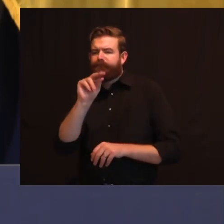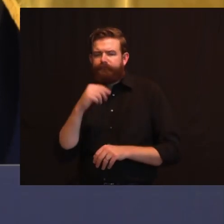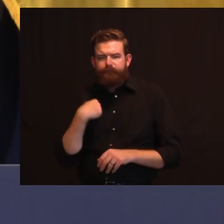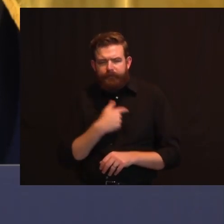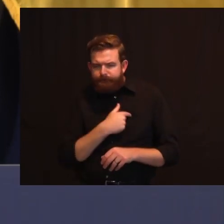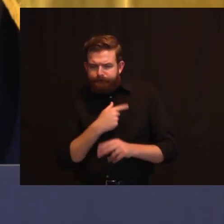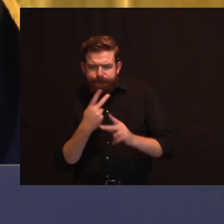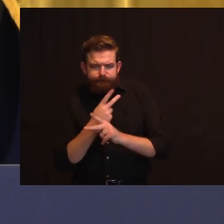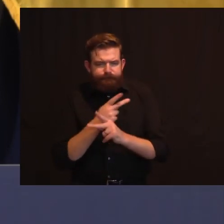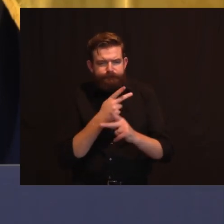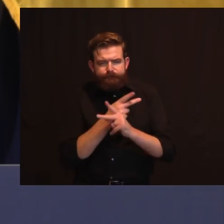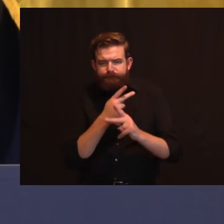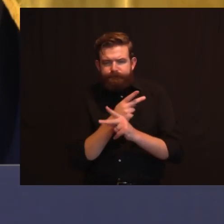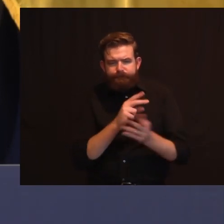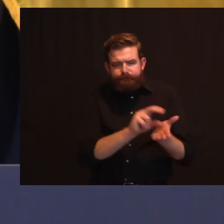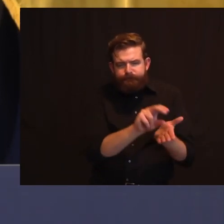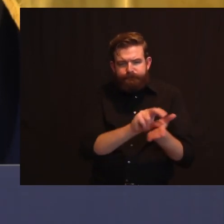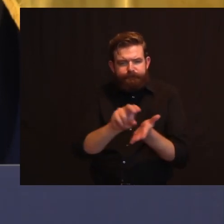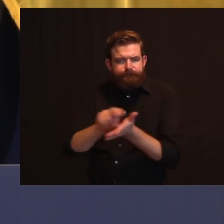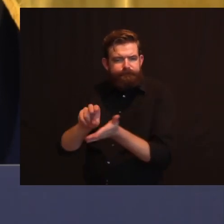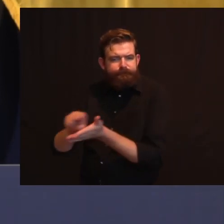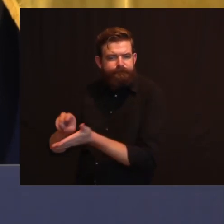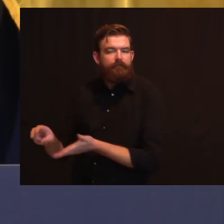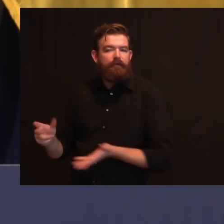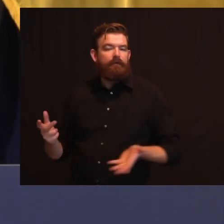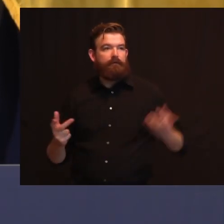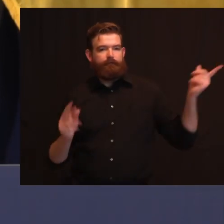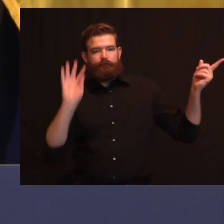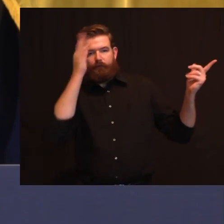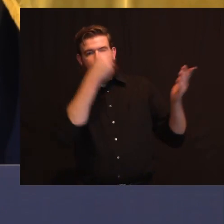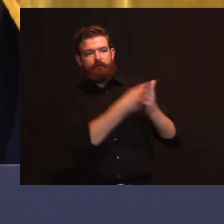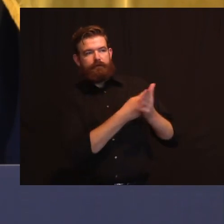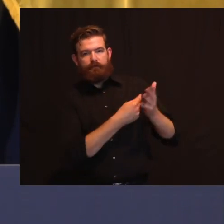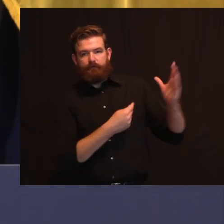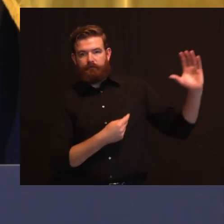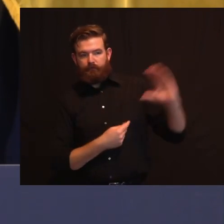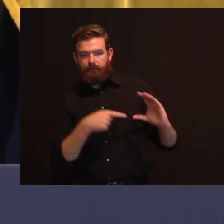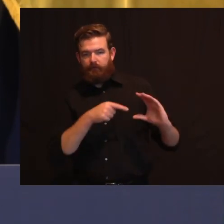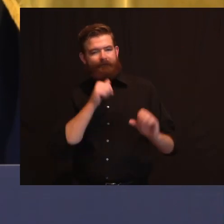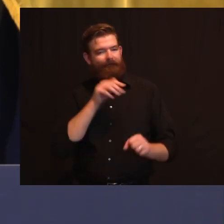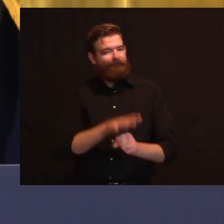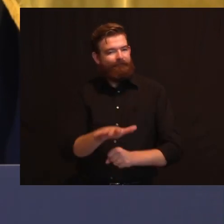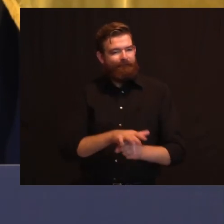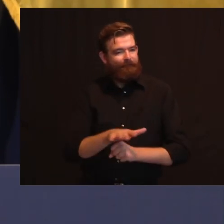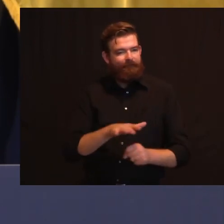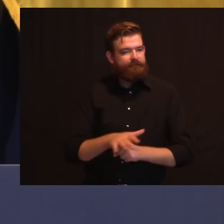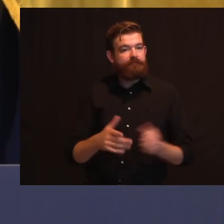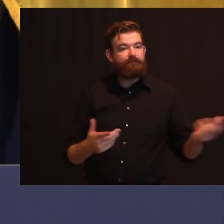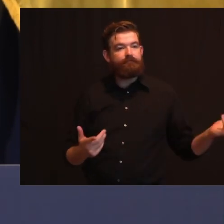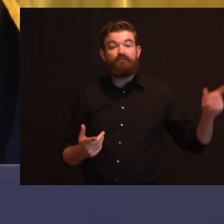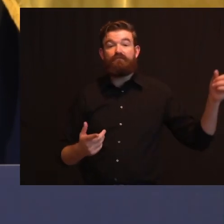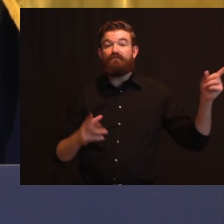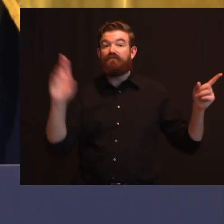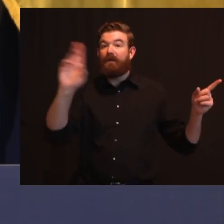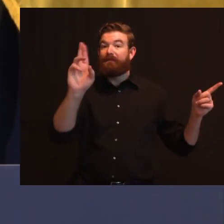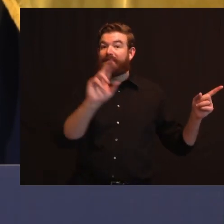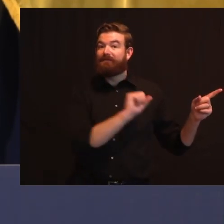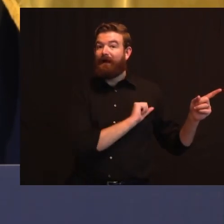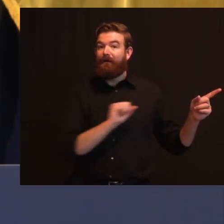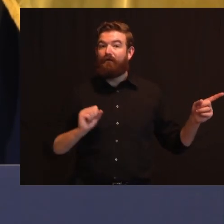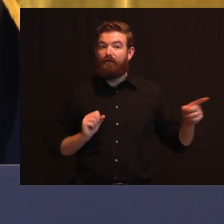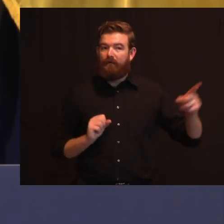it is incredible that the Republican Senate cannot find a way through this. It almost feels to me like it's volitional,